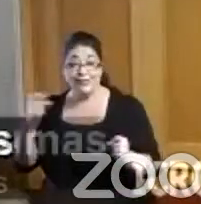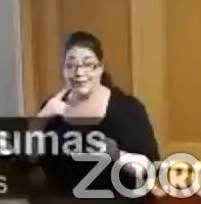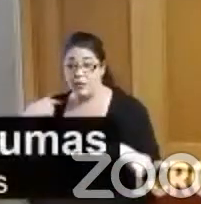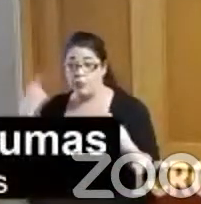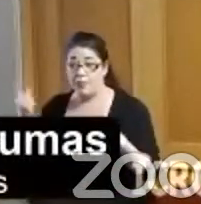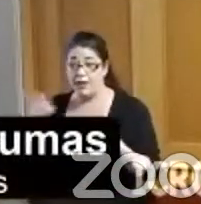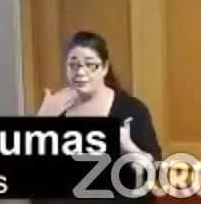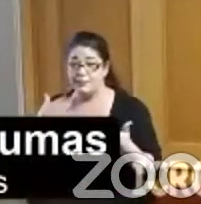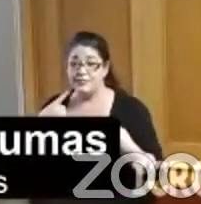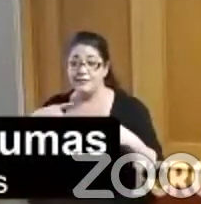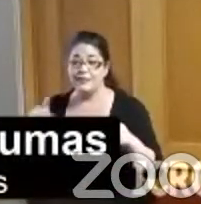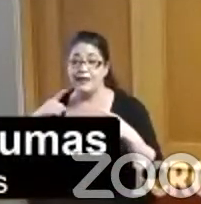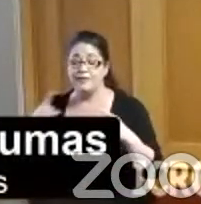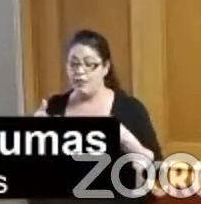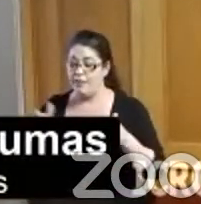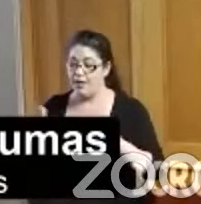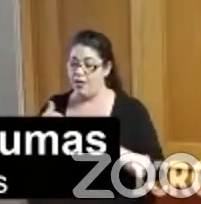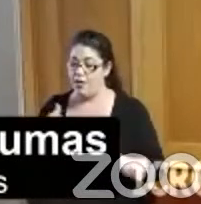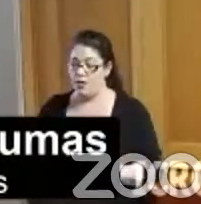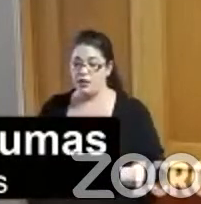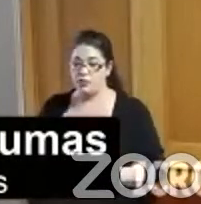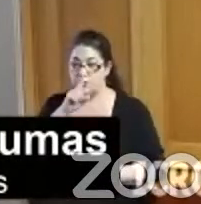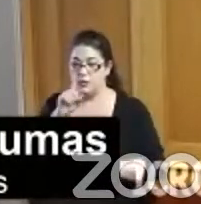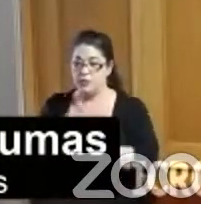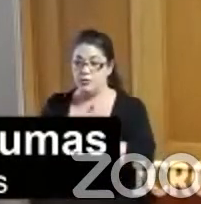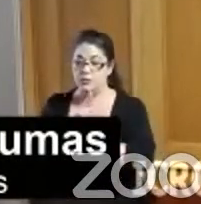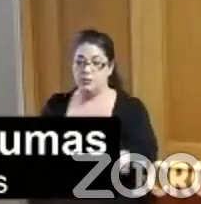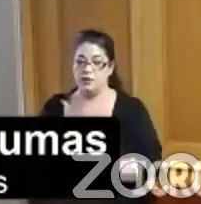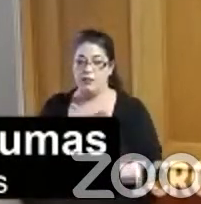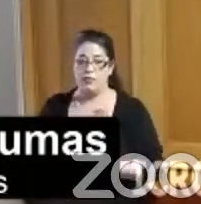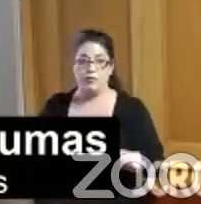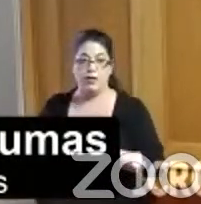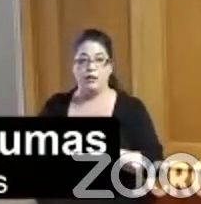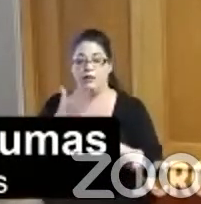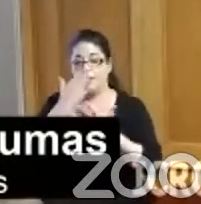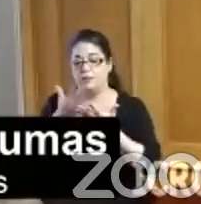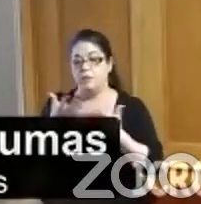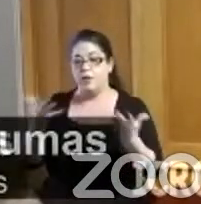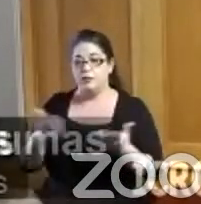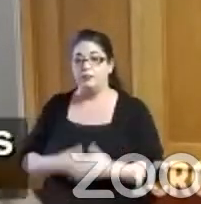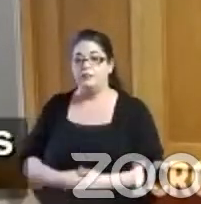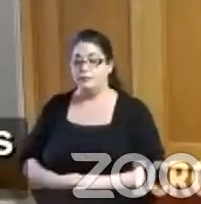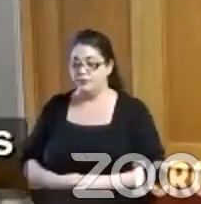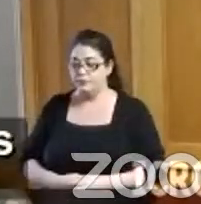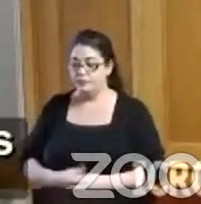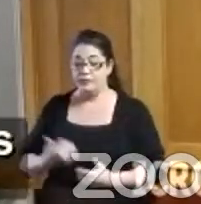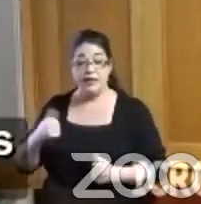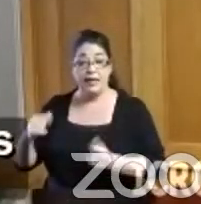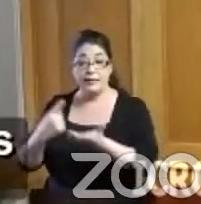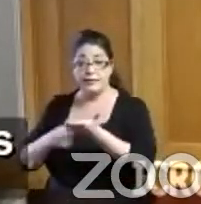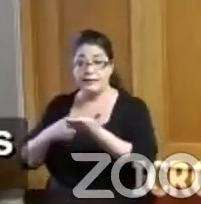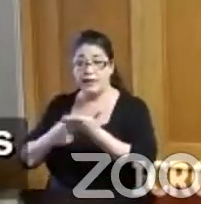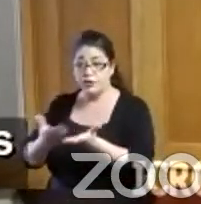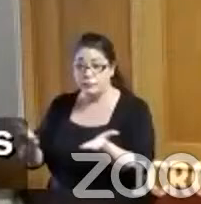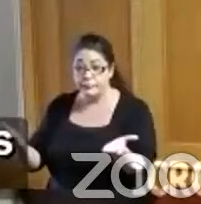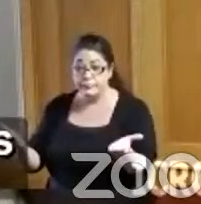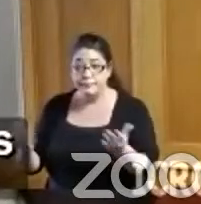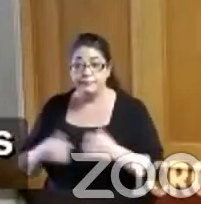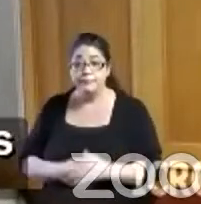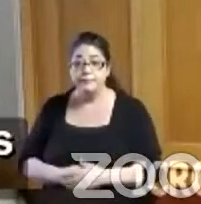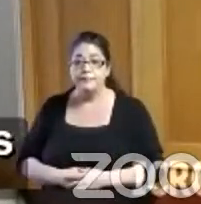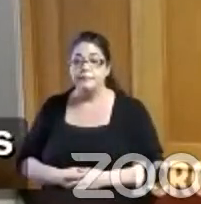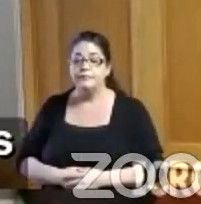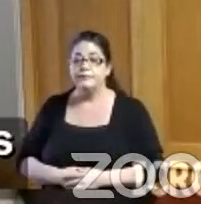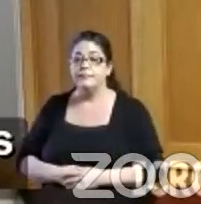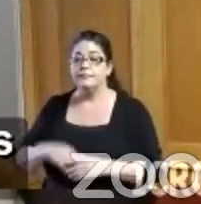applications, which has really enabled us to leverage our money. Yeah, so thank you so much. Any discussion? I'd like